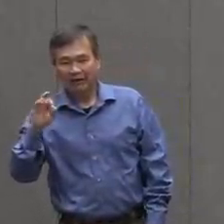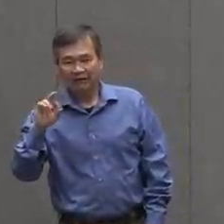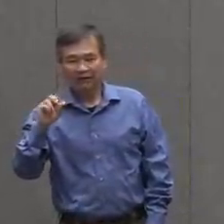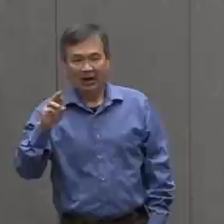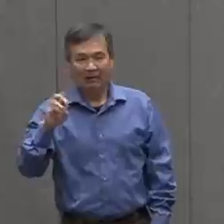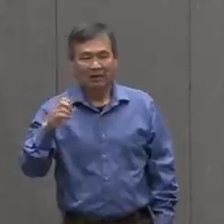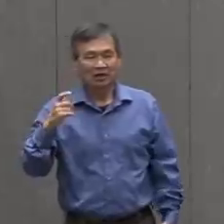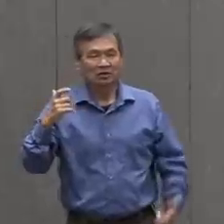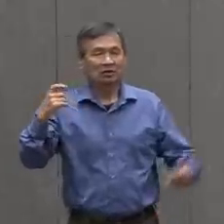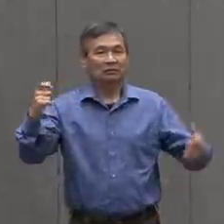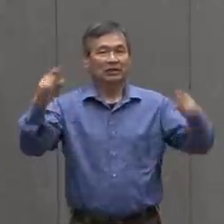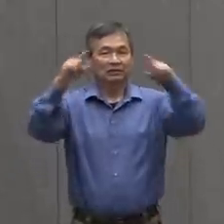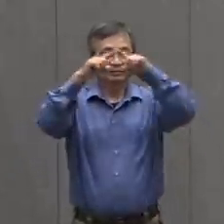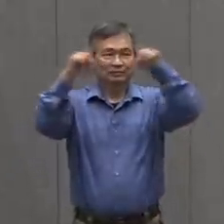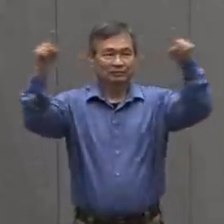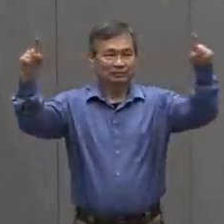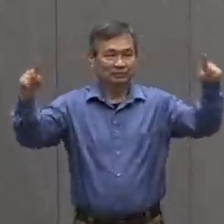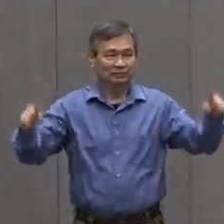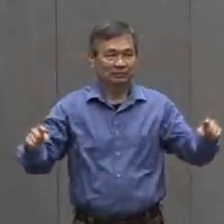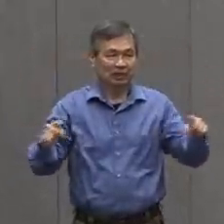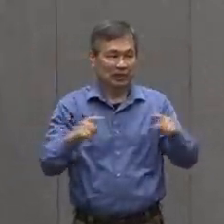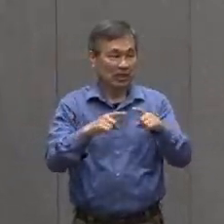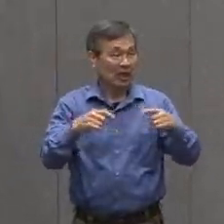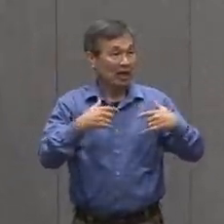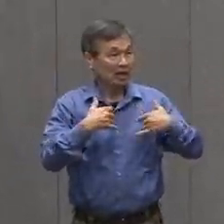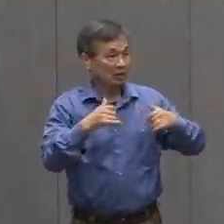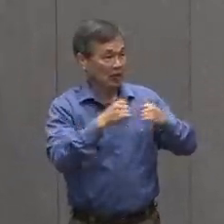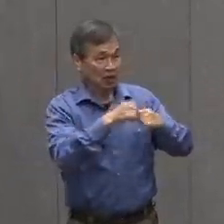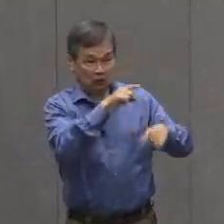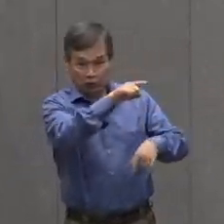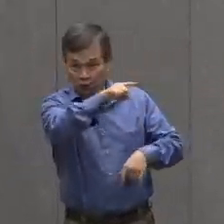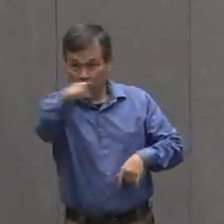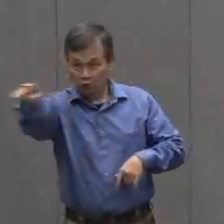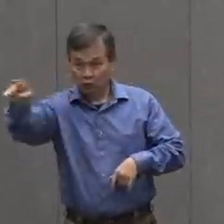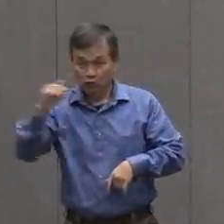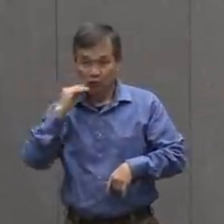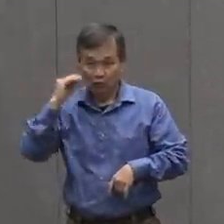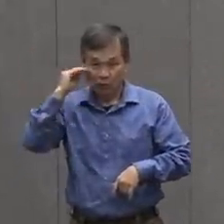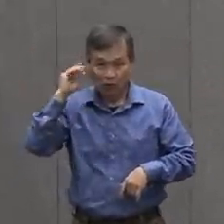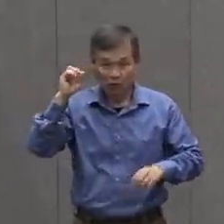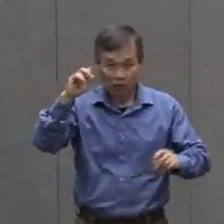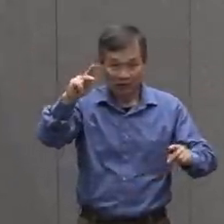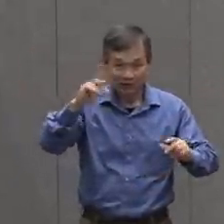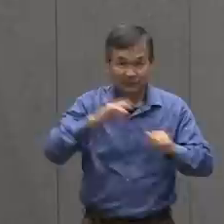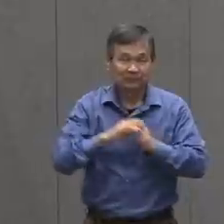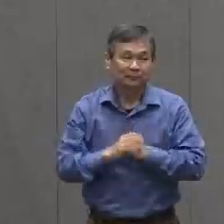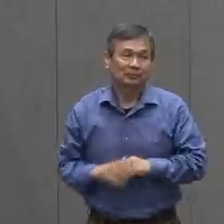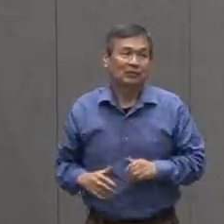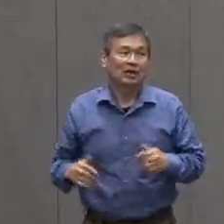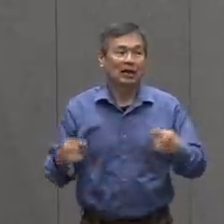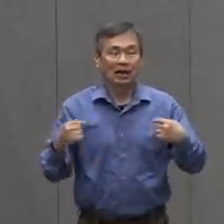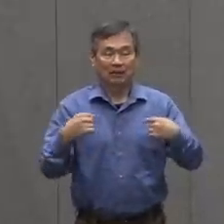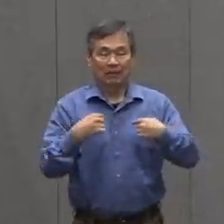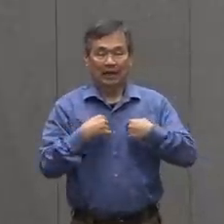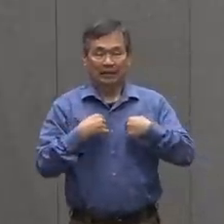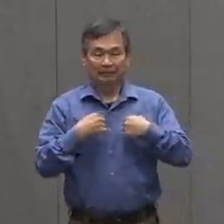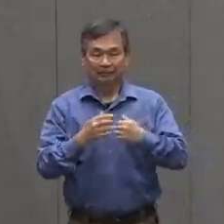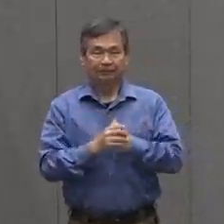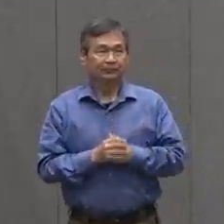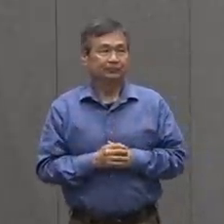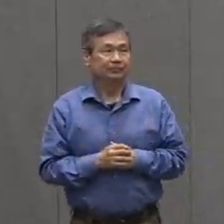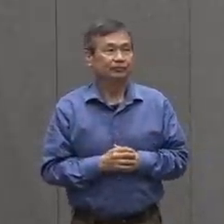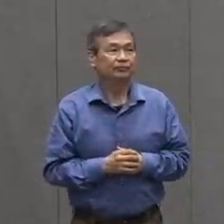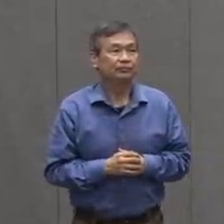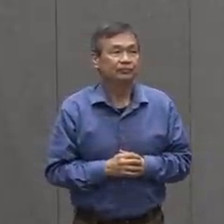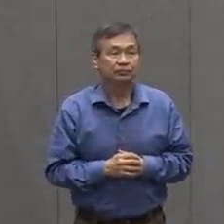board. And I'm going to play with you at home. So I have me. I'm going to be the